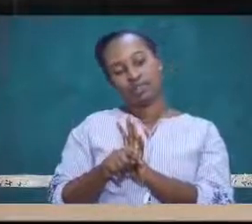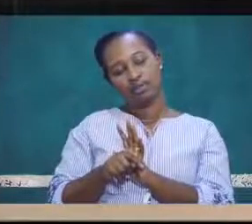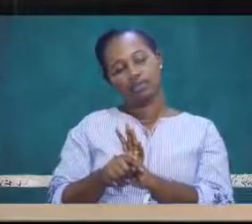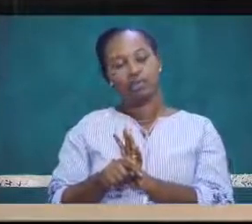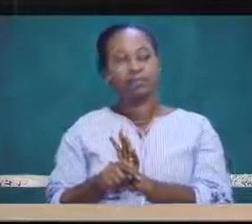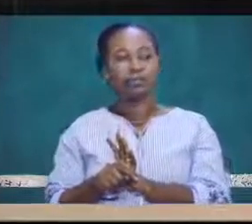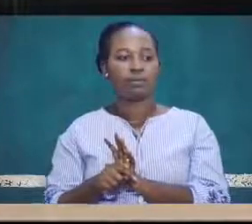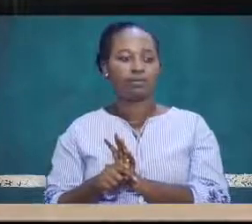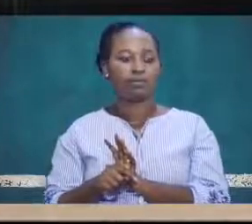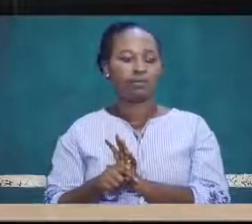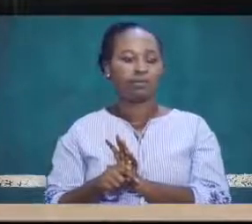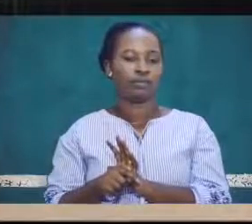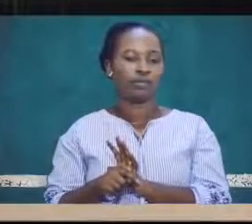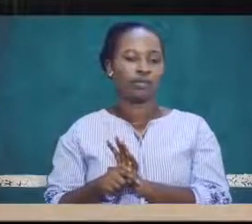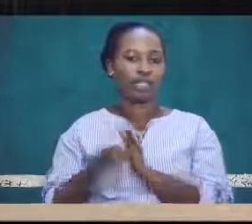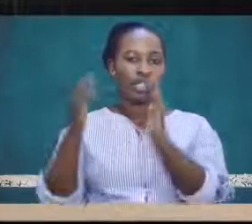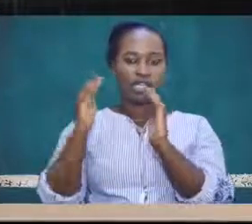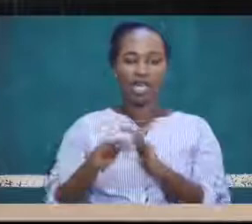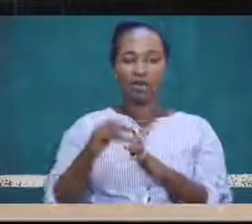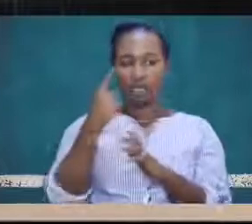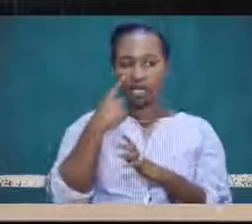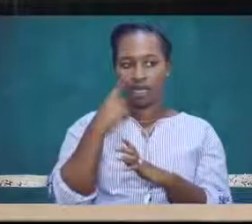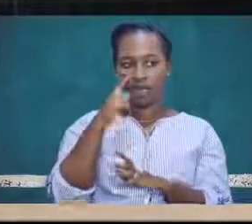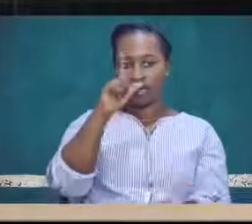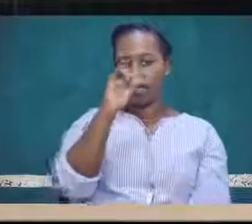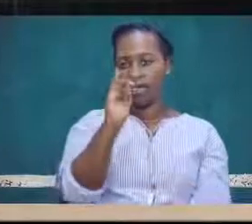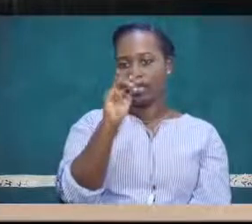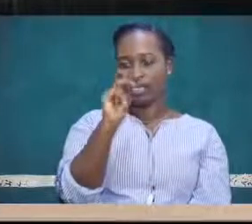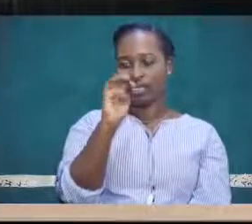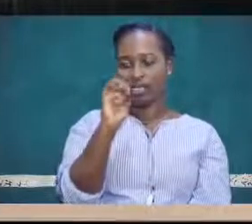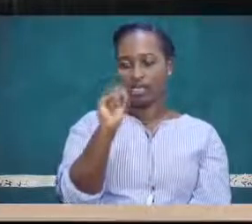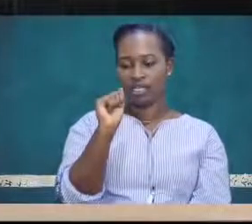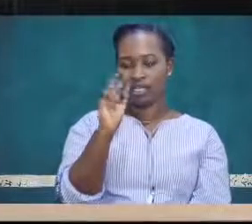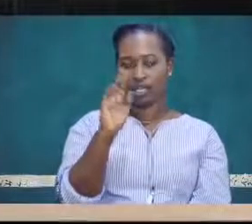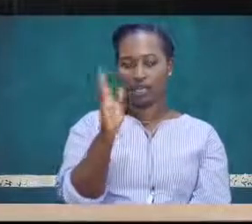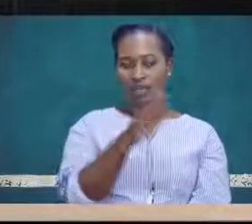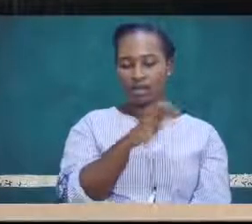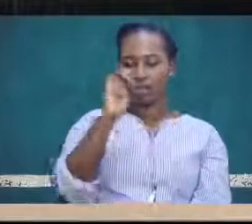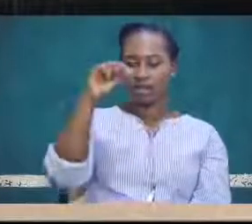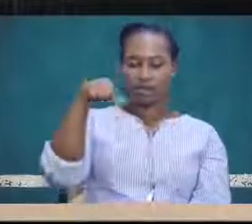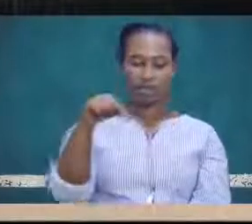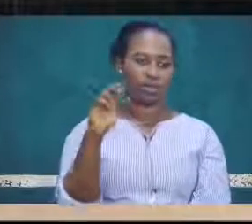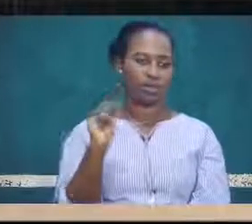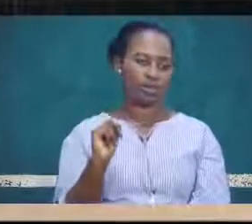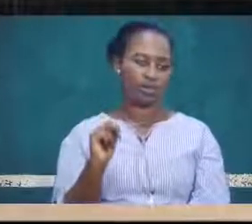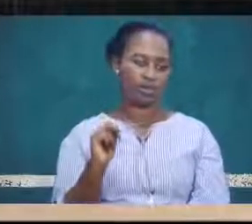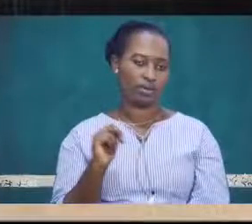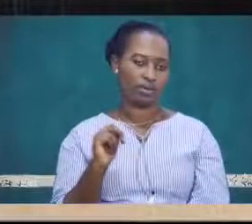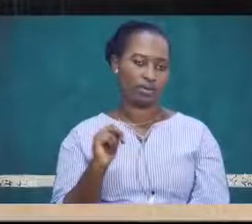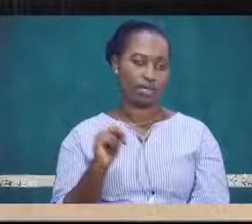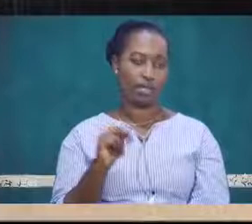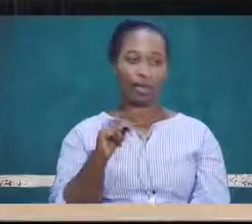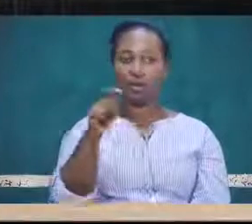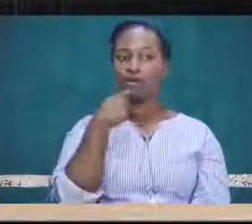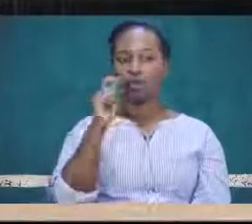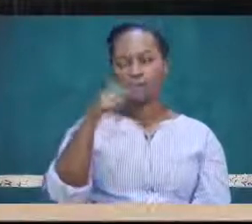negative slope. Let us now form a linear equation. After getting this, we can form the linear equation. You have